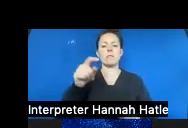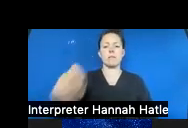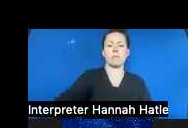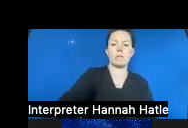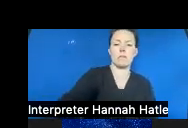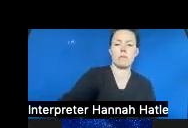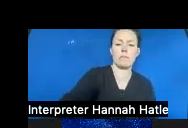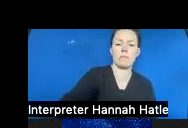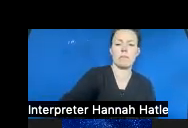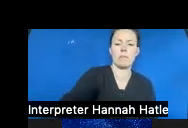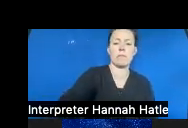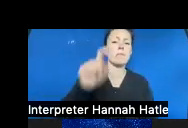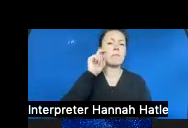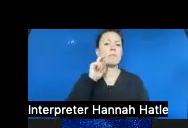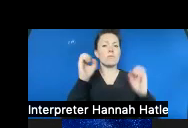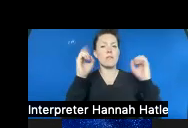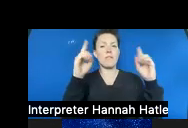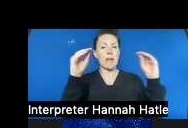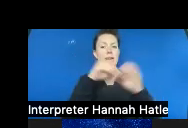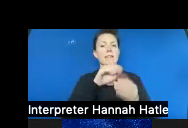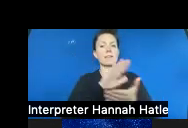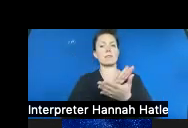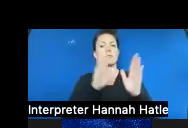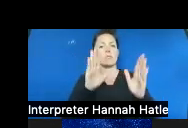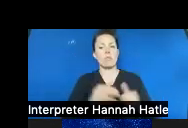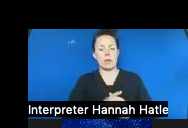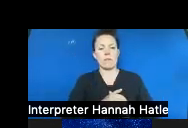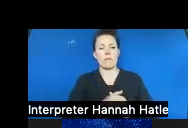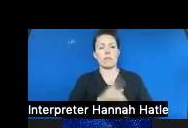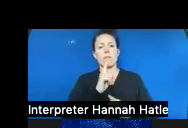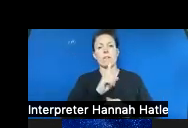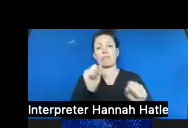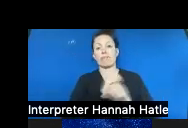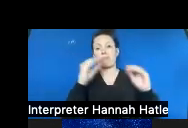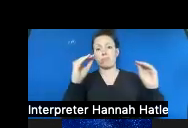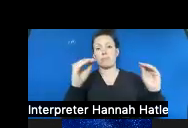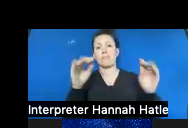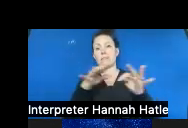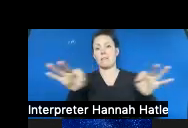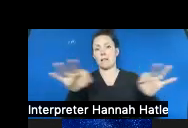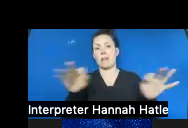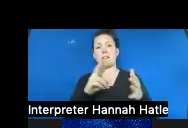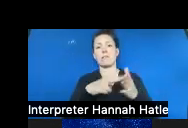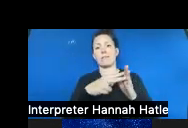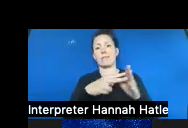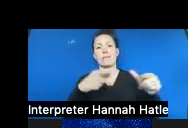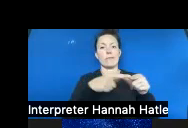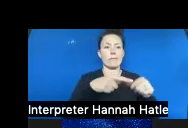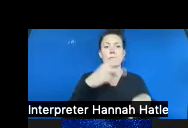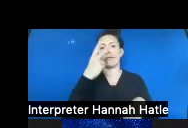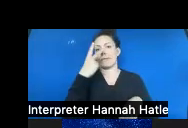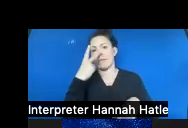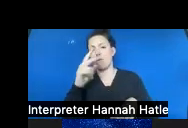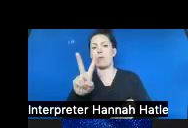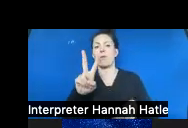which is wonderful. And it's just really great to teach the actual language, penis, vagina, vulva, intercourse,